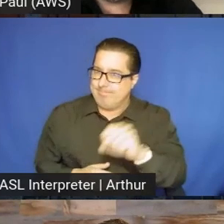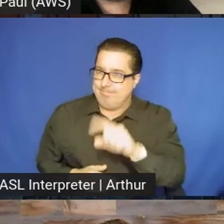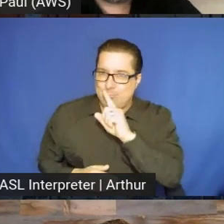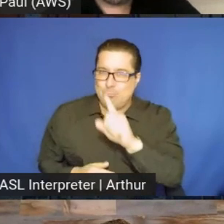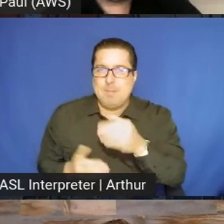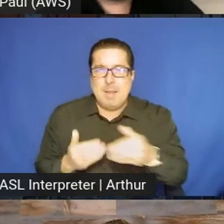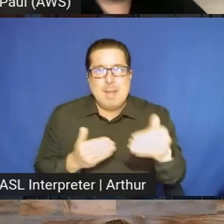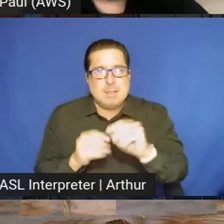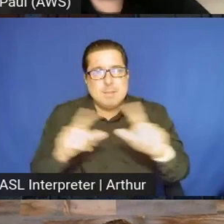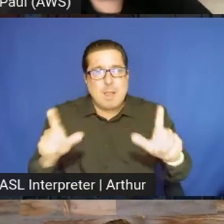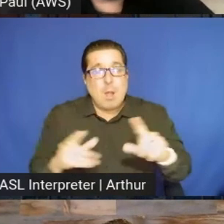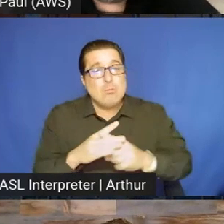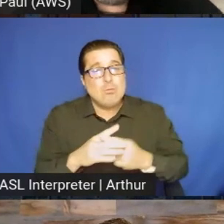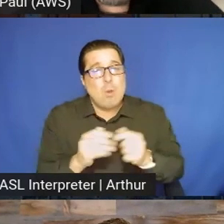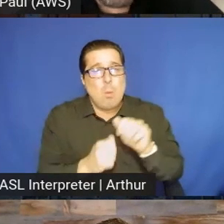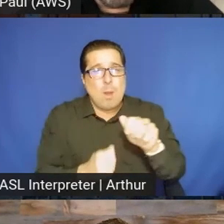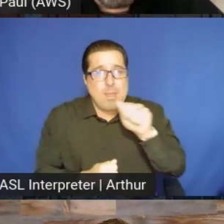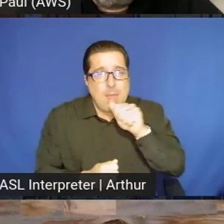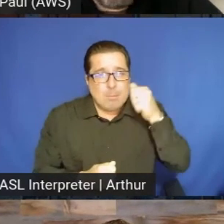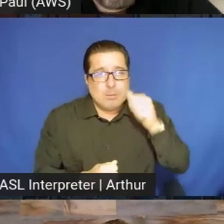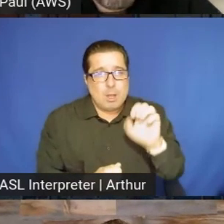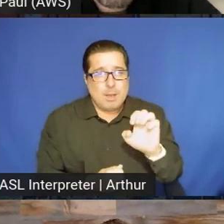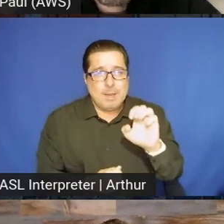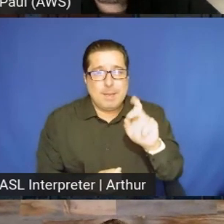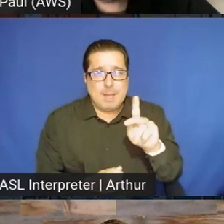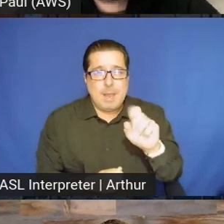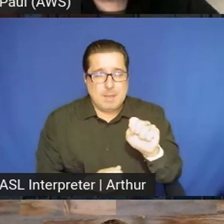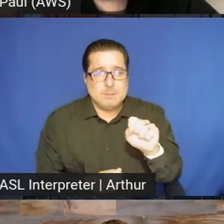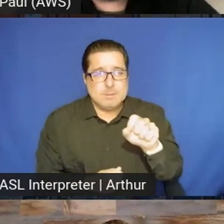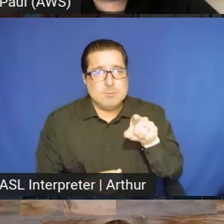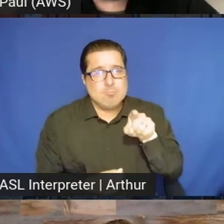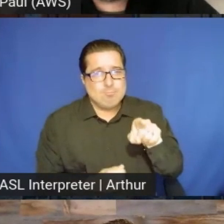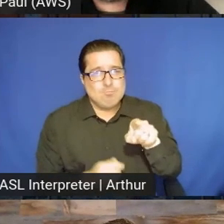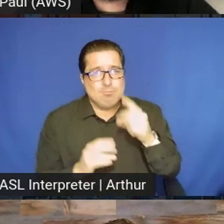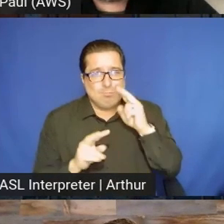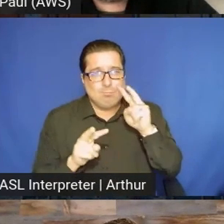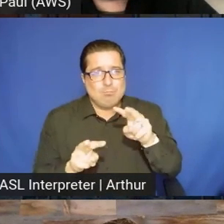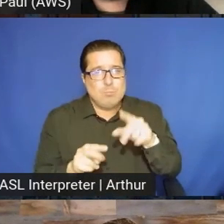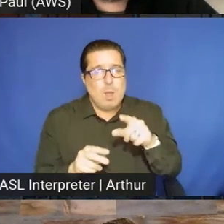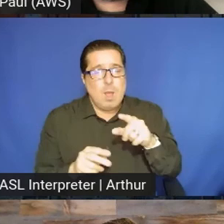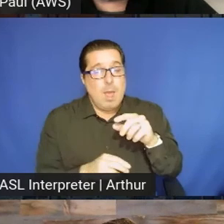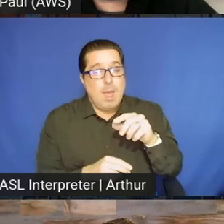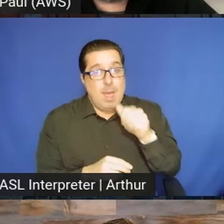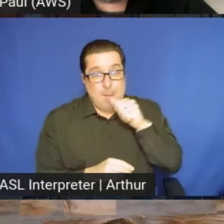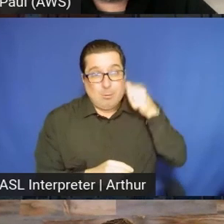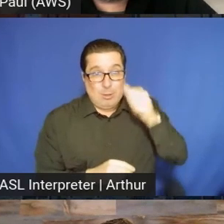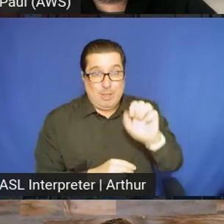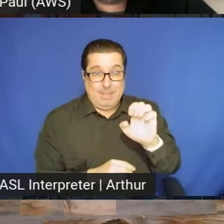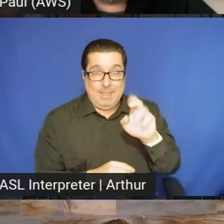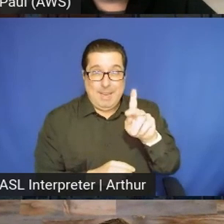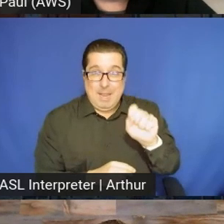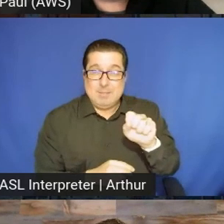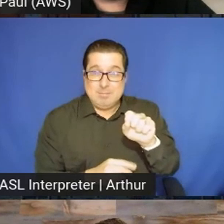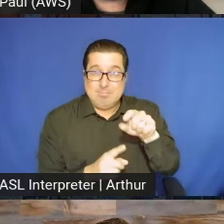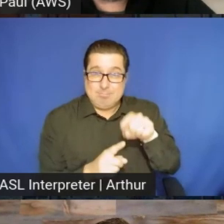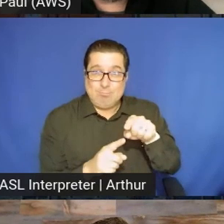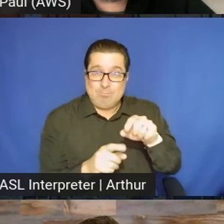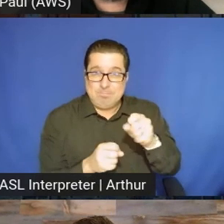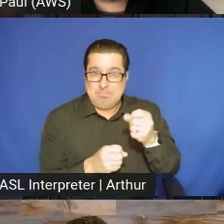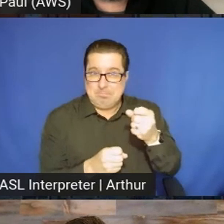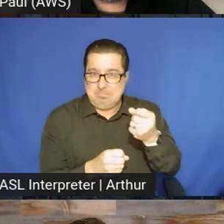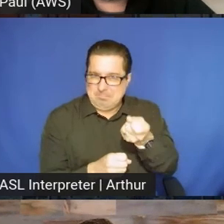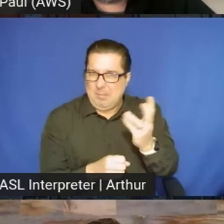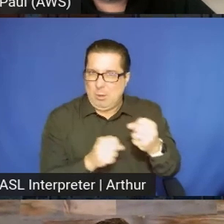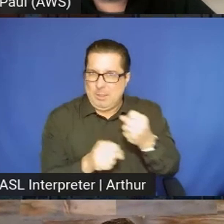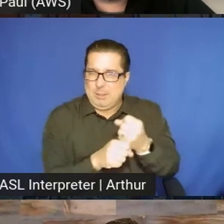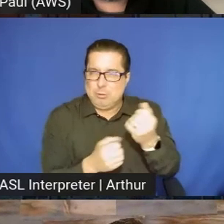Great. So starting off with Amazon EKS, I've been working with Amazon EKS for a number of years now and been working with the